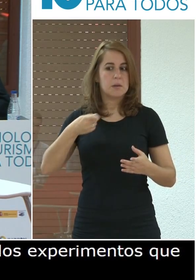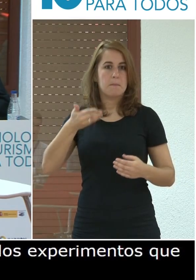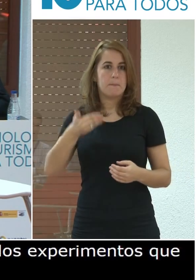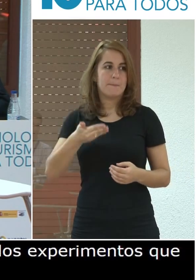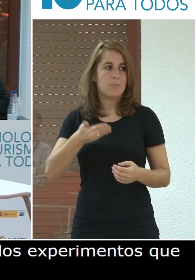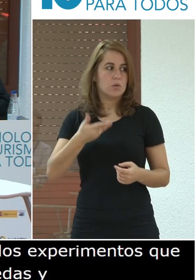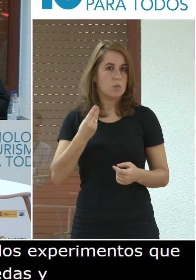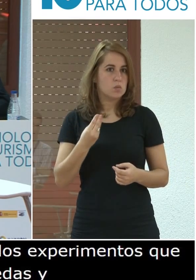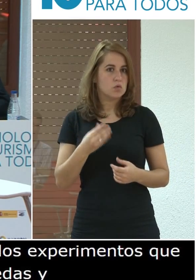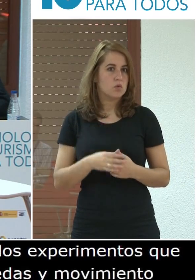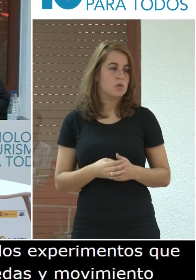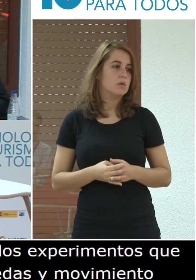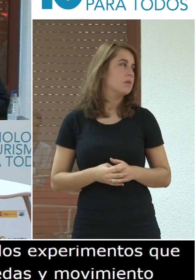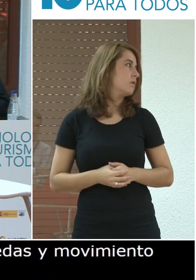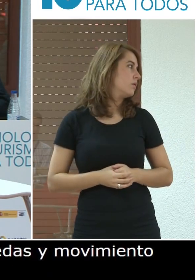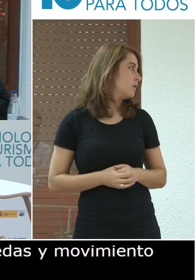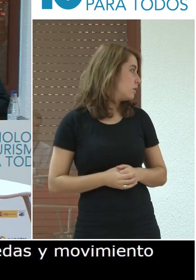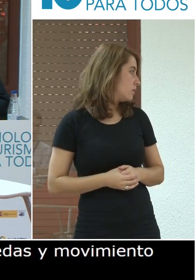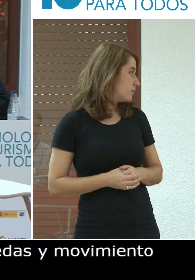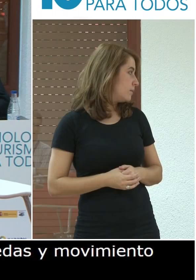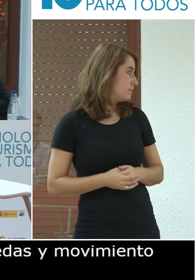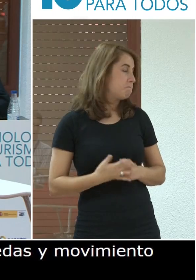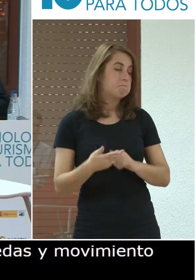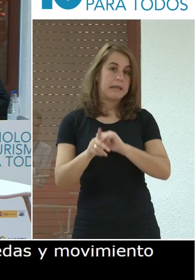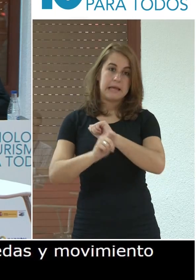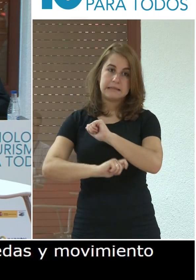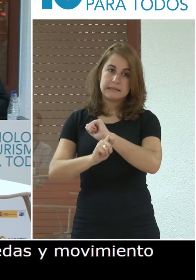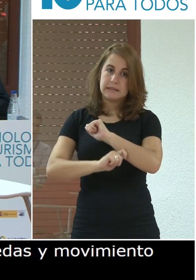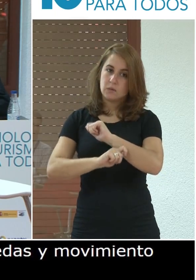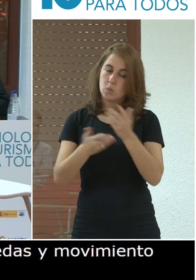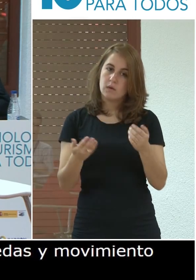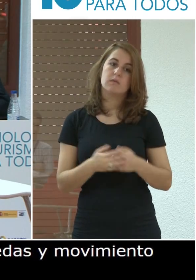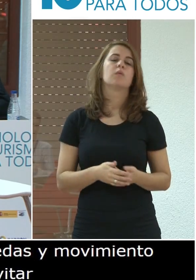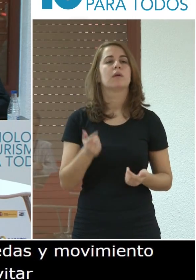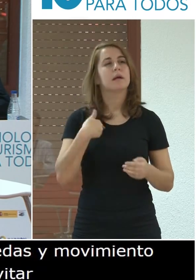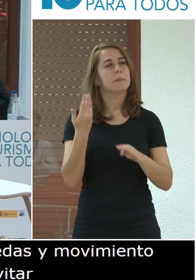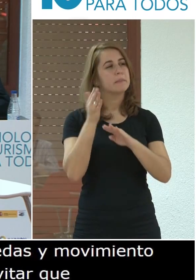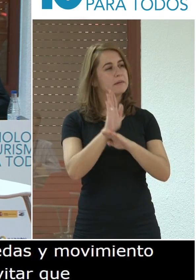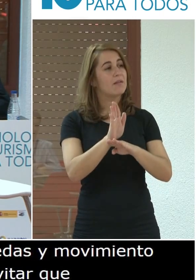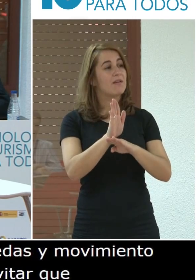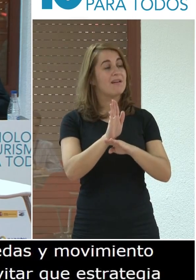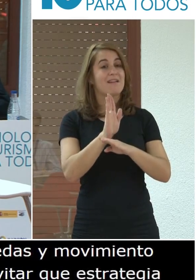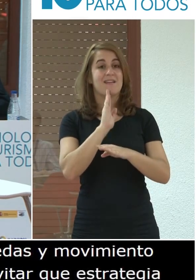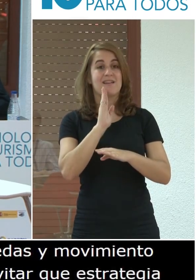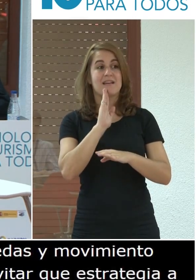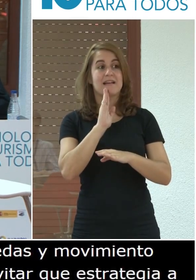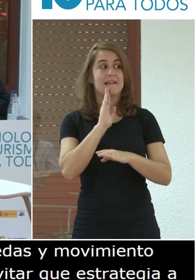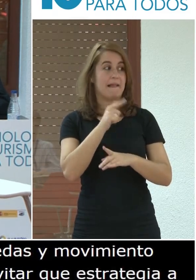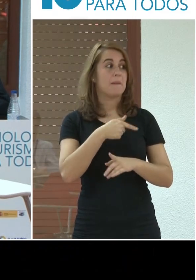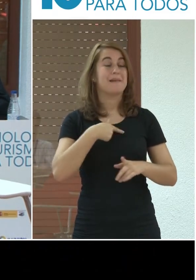wheelchairs, real movements. It's important to take care of security. Well, I showed in